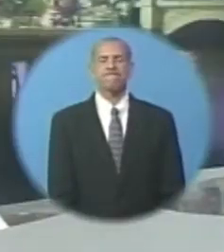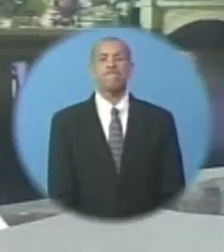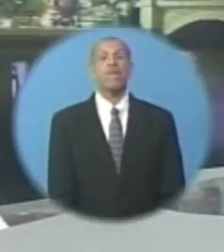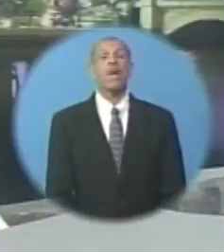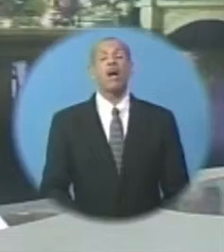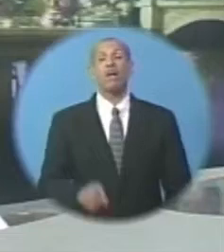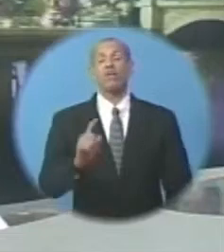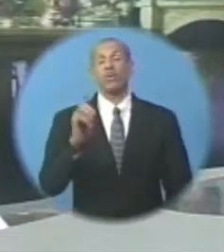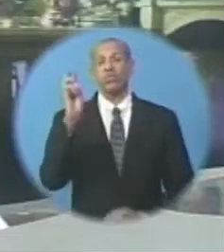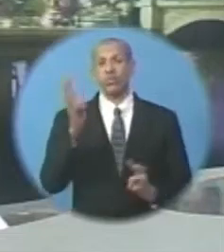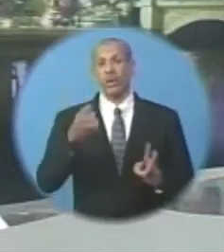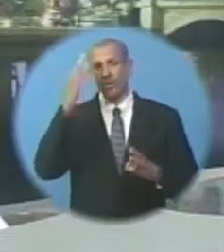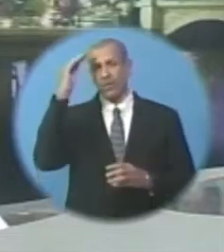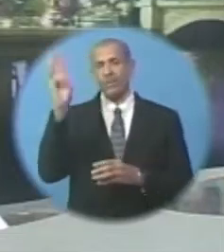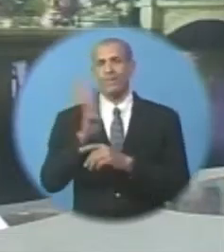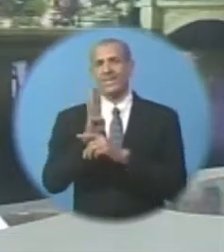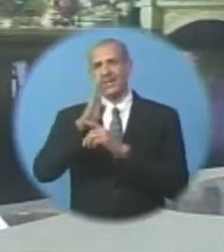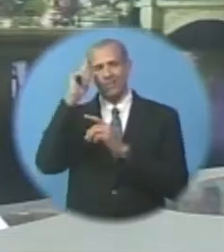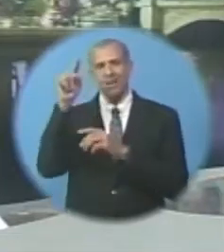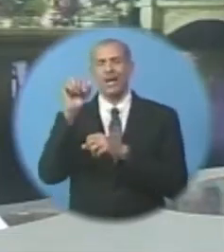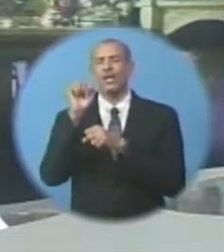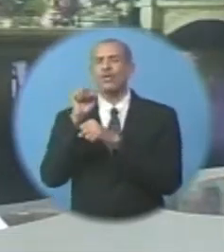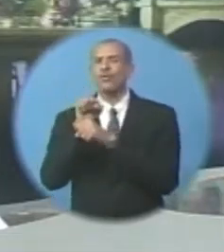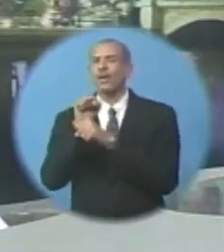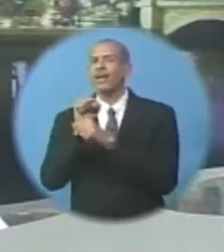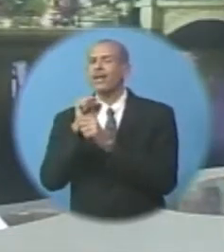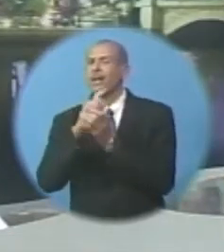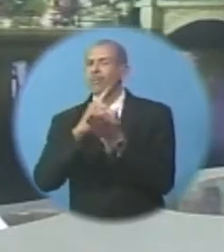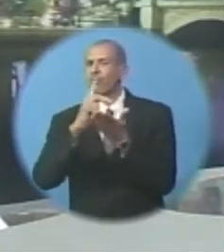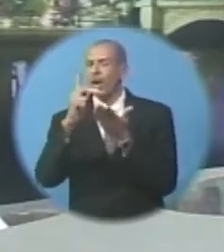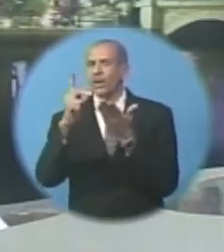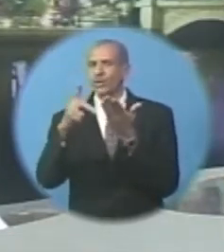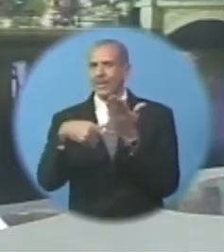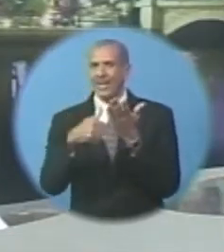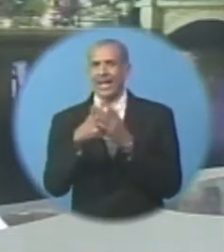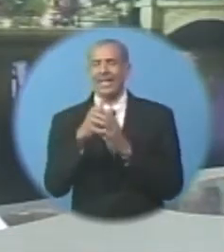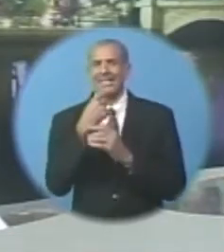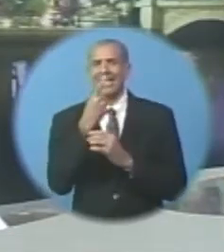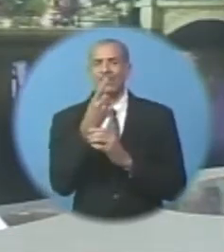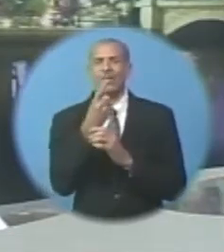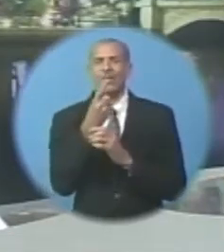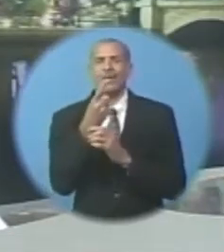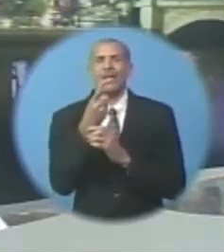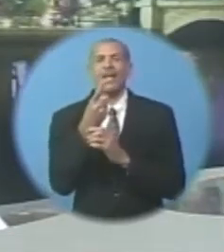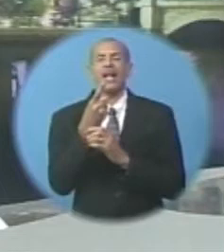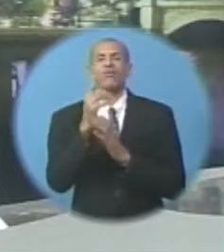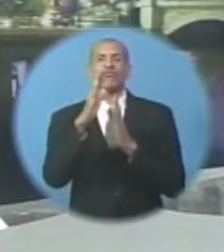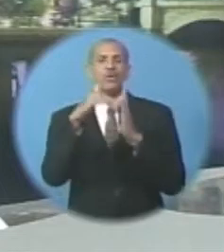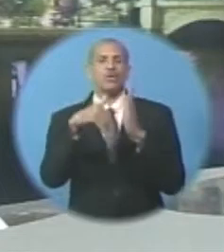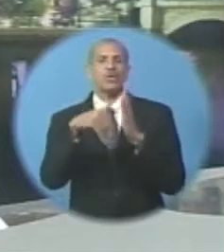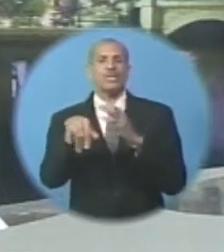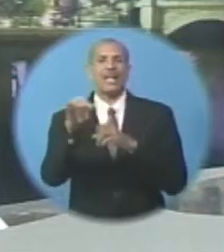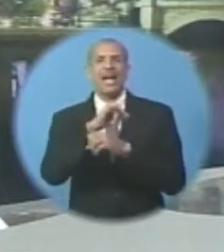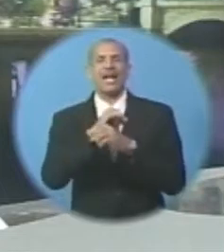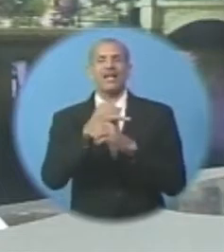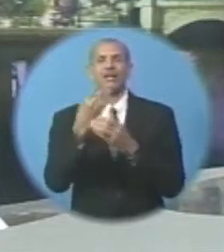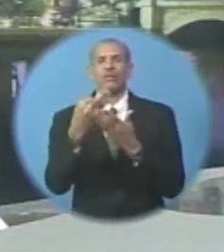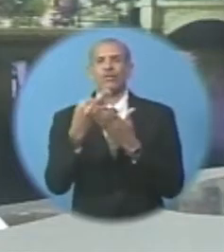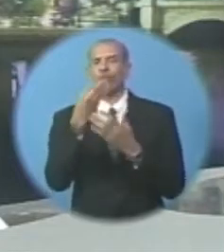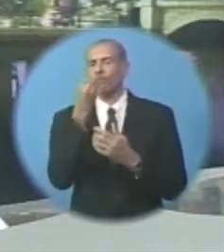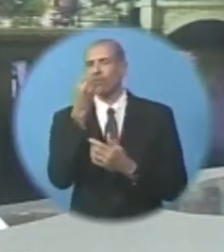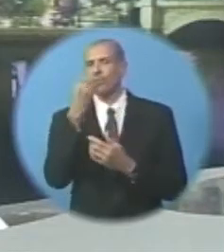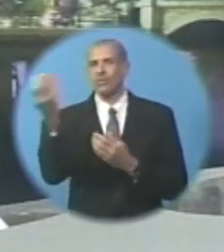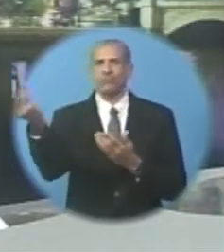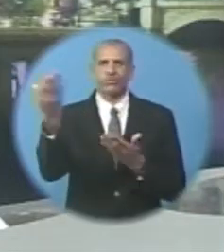A prominent businessman is working on a project which he says will significantly reduce the island's food import bill.